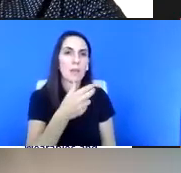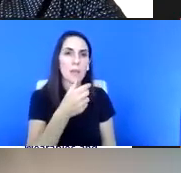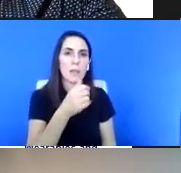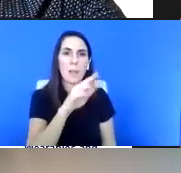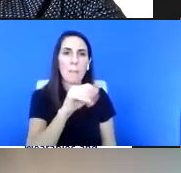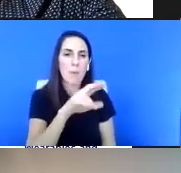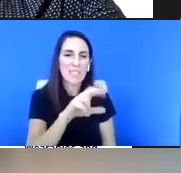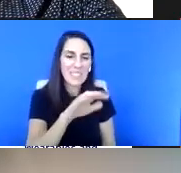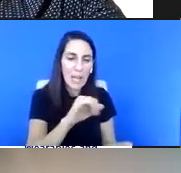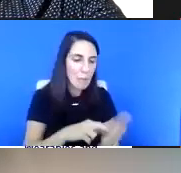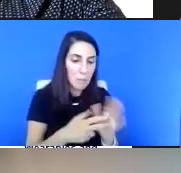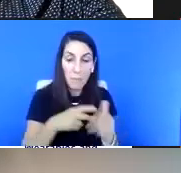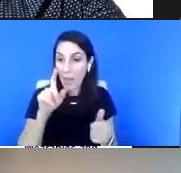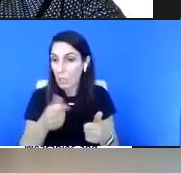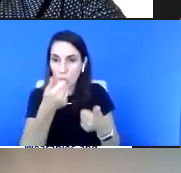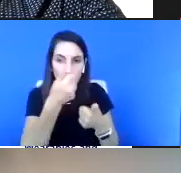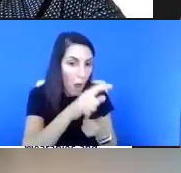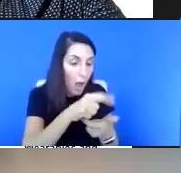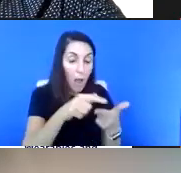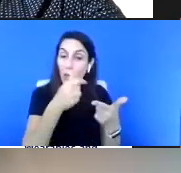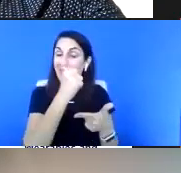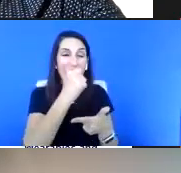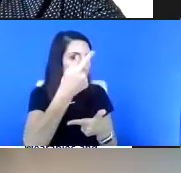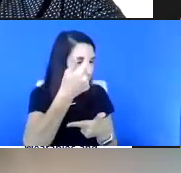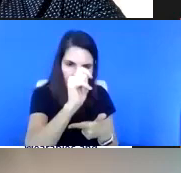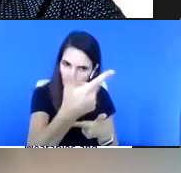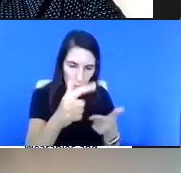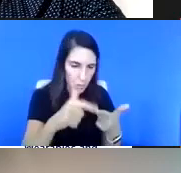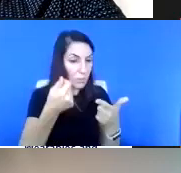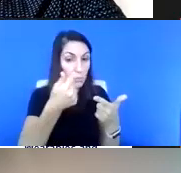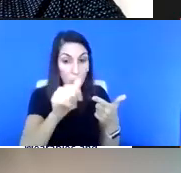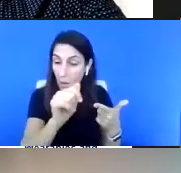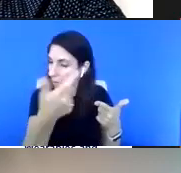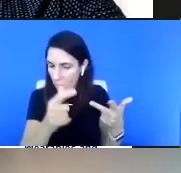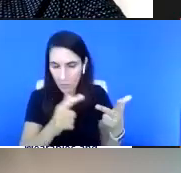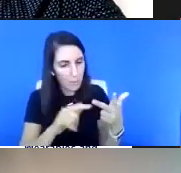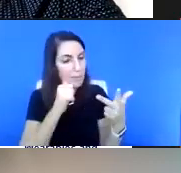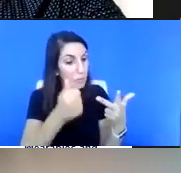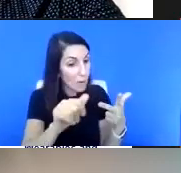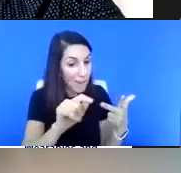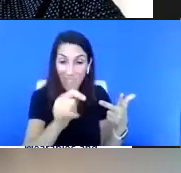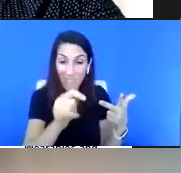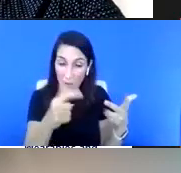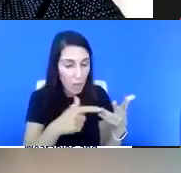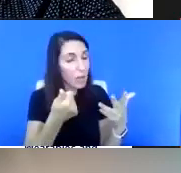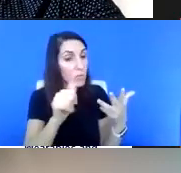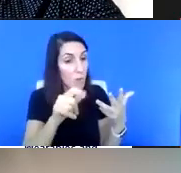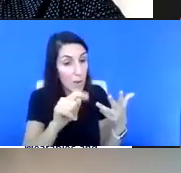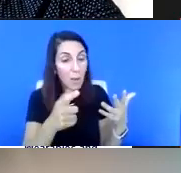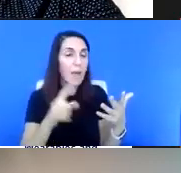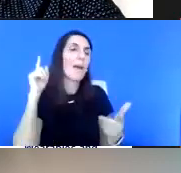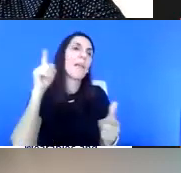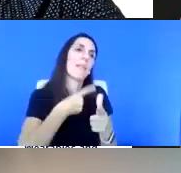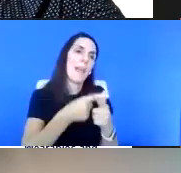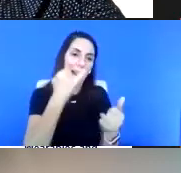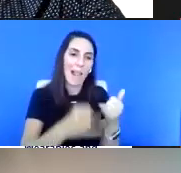of trying to figure out what the best way is to treat them when we don't know those questions right off the bat. So that's